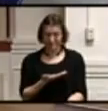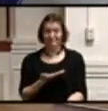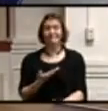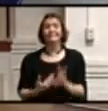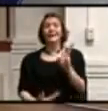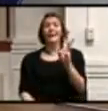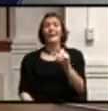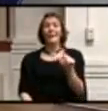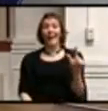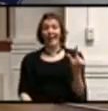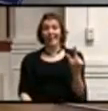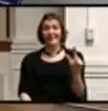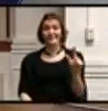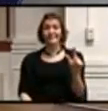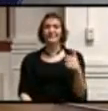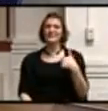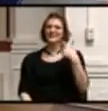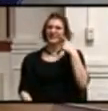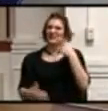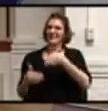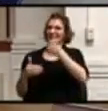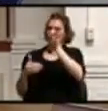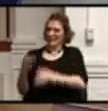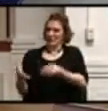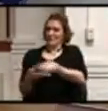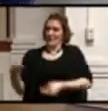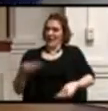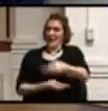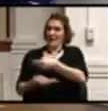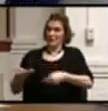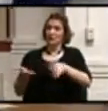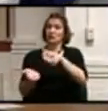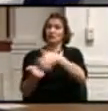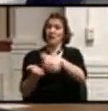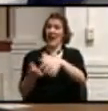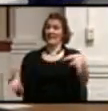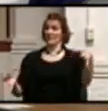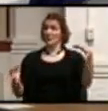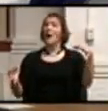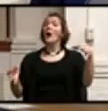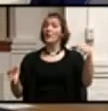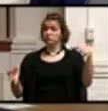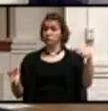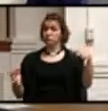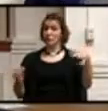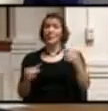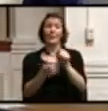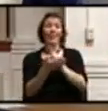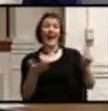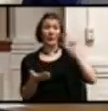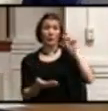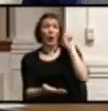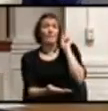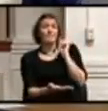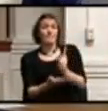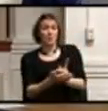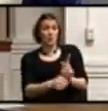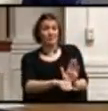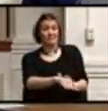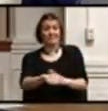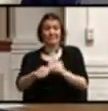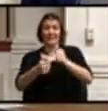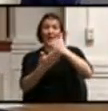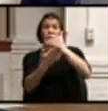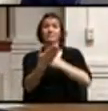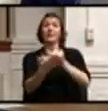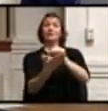the completion of our development of the budget and our approval last week of the warning for town